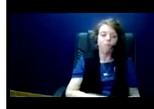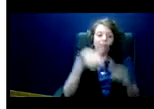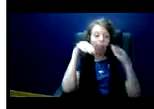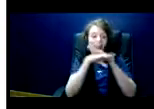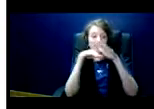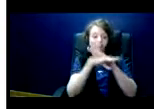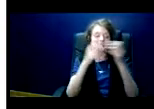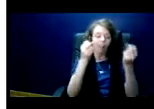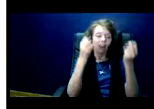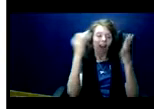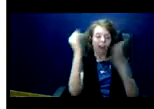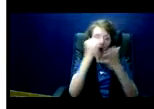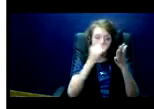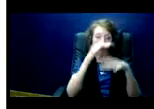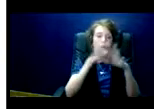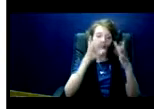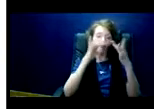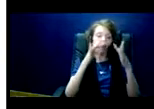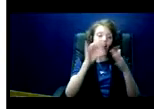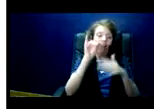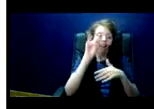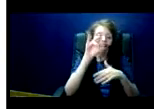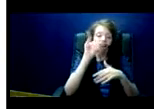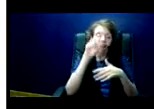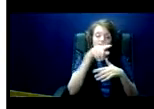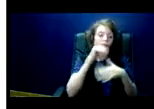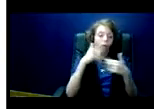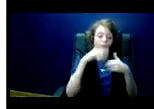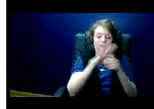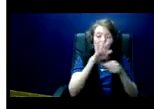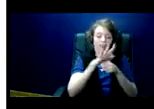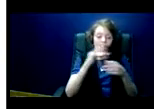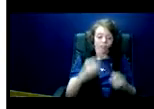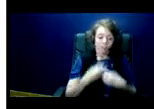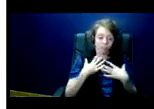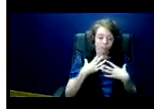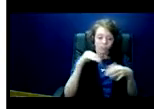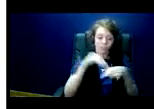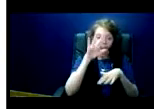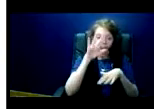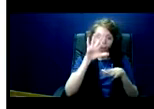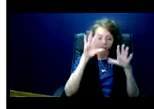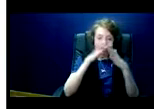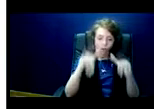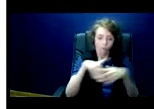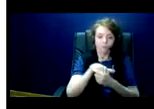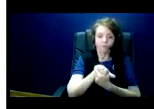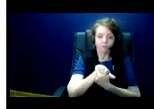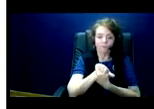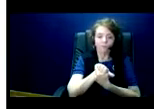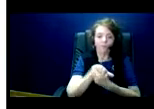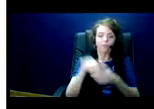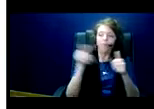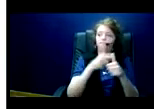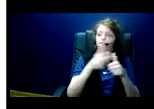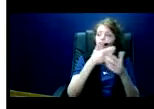Access a lot of amazing art on the internet, just in case you're having trouble finding enough inspiration at your house. Let's check it out.